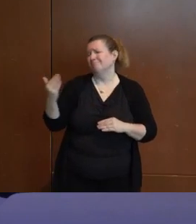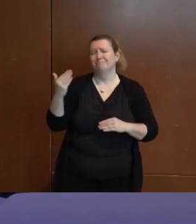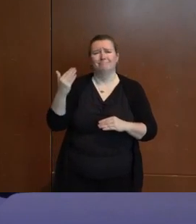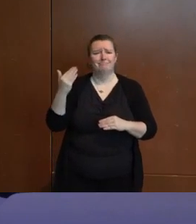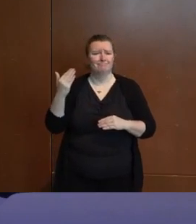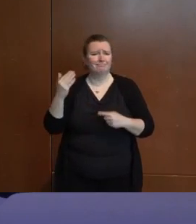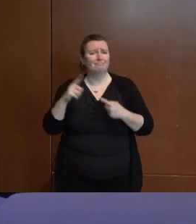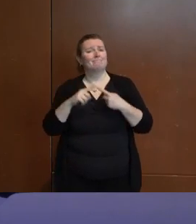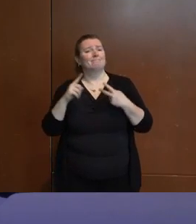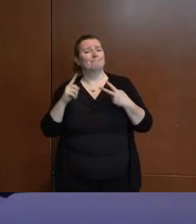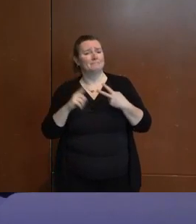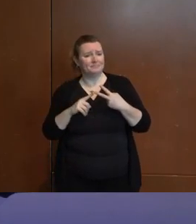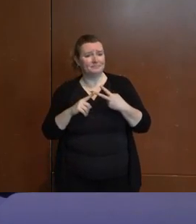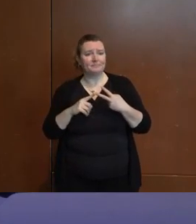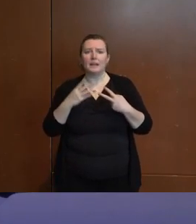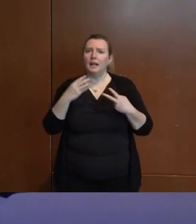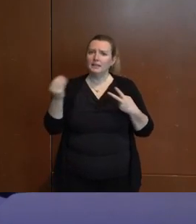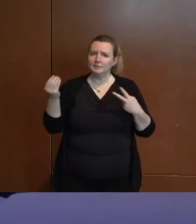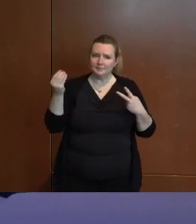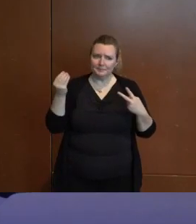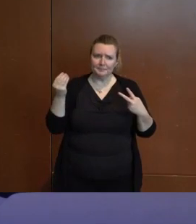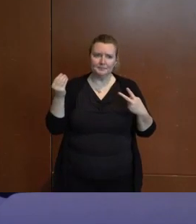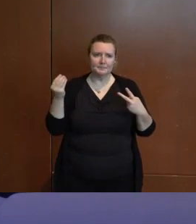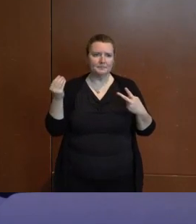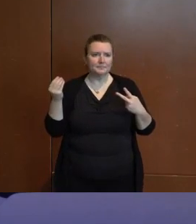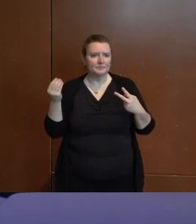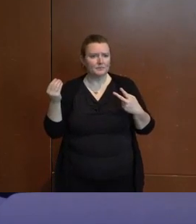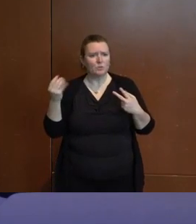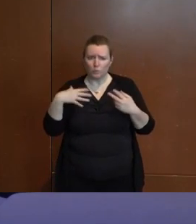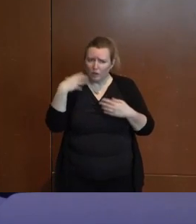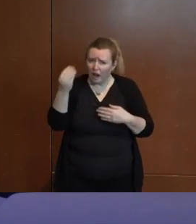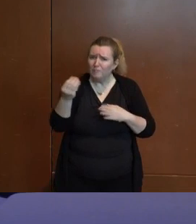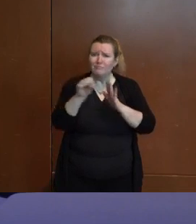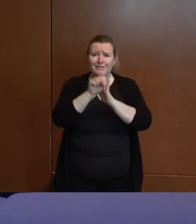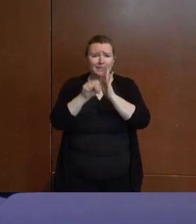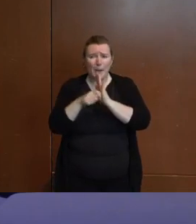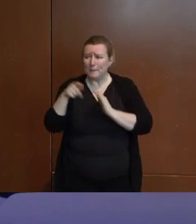notion also to be able to go outside and get some fresh air in a